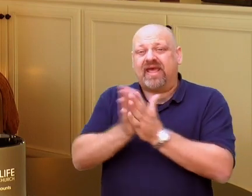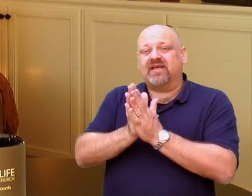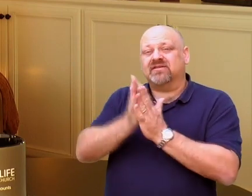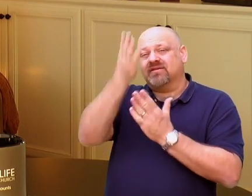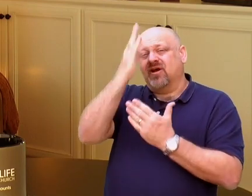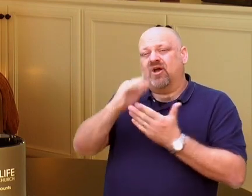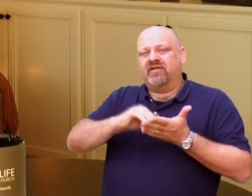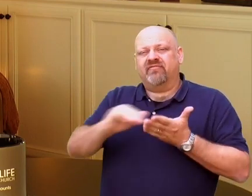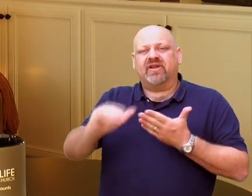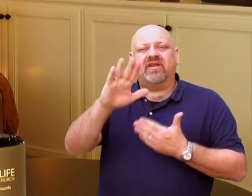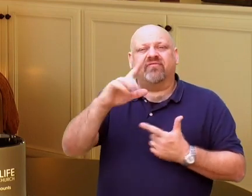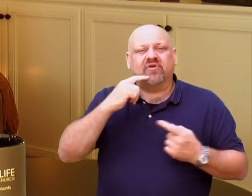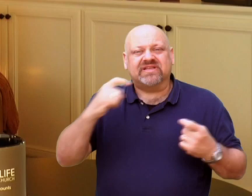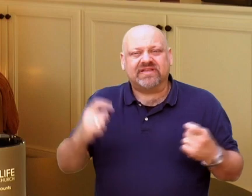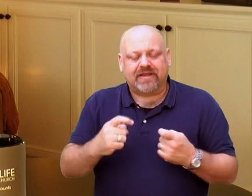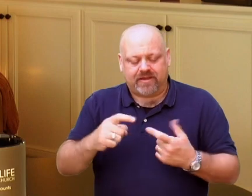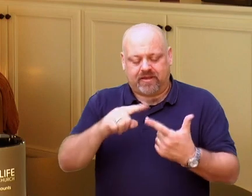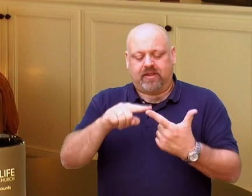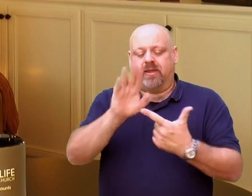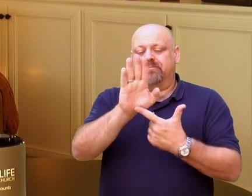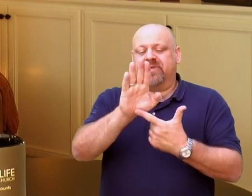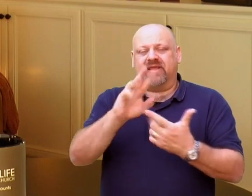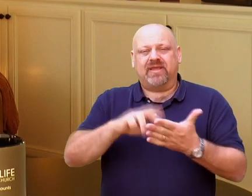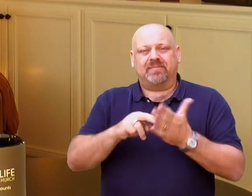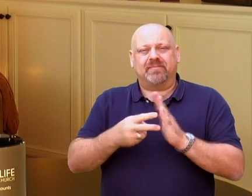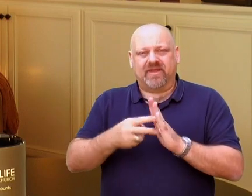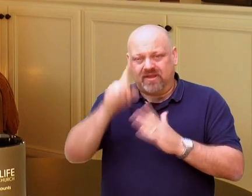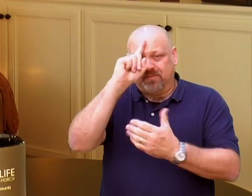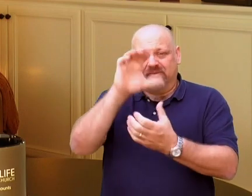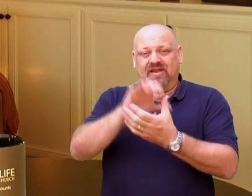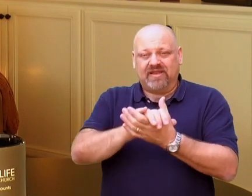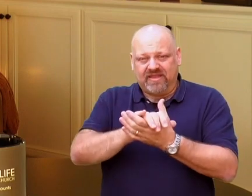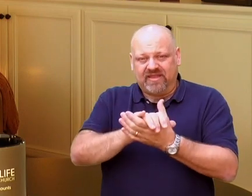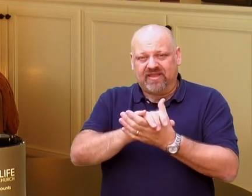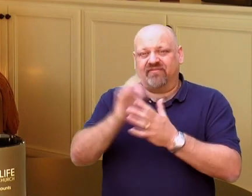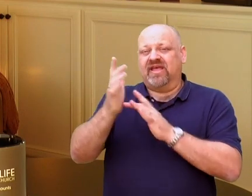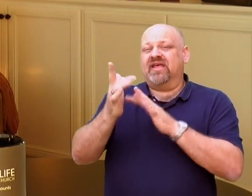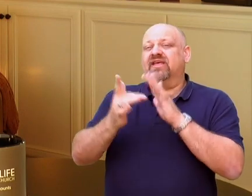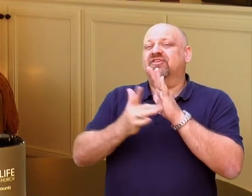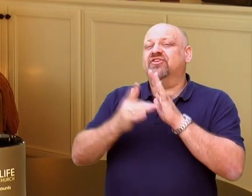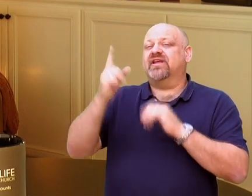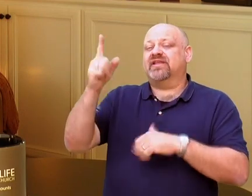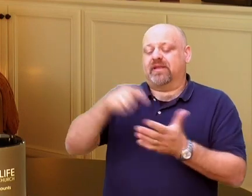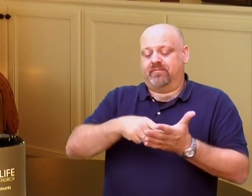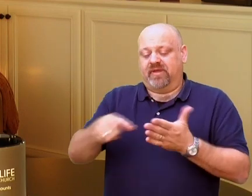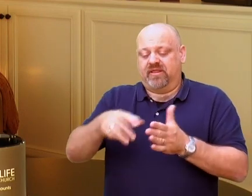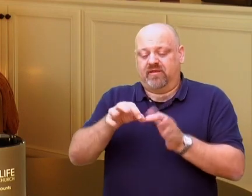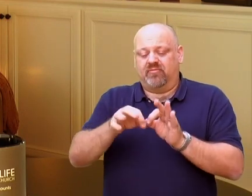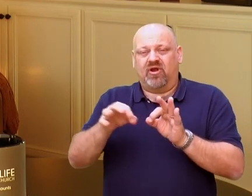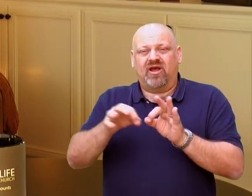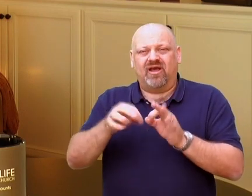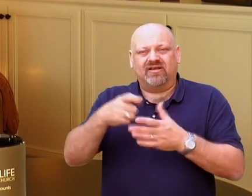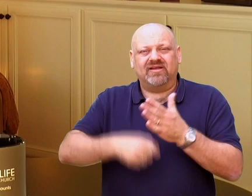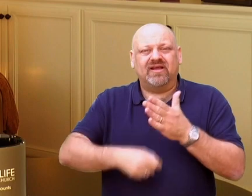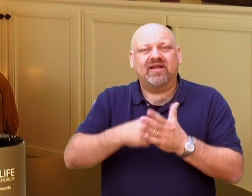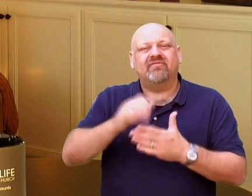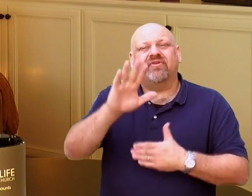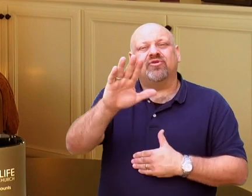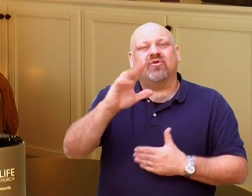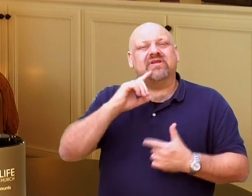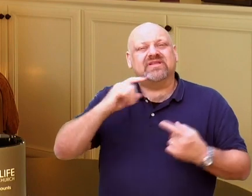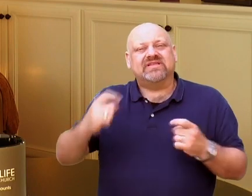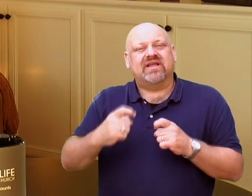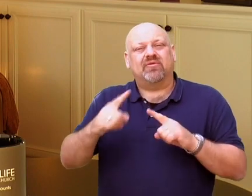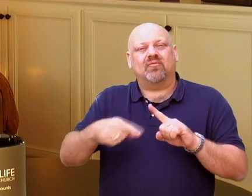sinned and ask God to forgive your sin. The letter B stands for believe that Jesus paid the price for your